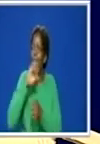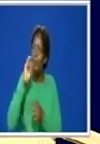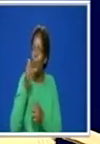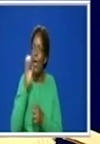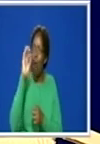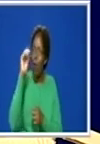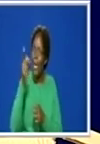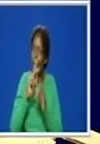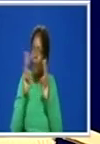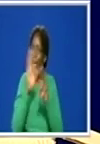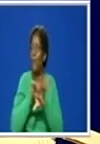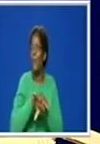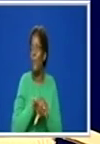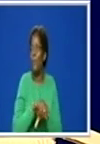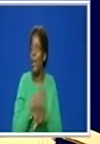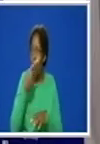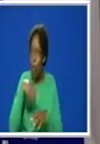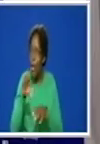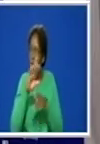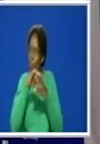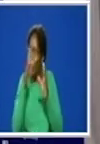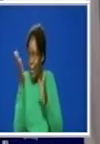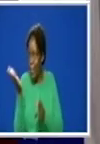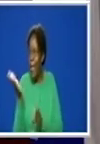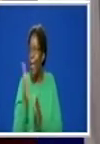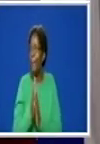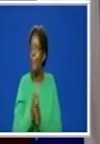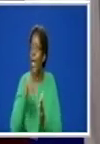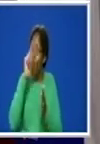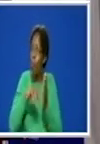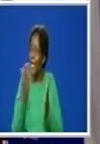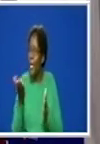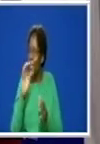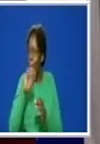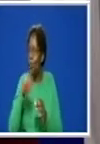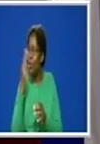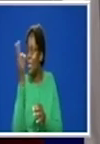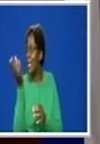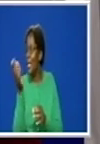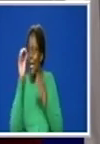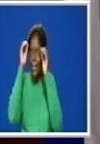Okay, very good. We are going to place it here. What else can you see? Teacher,